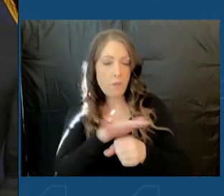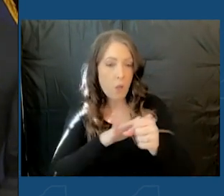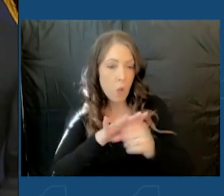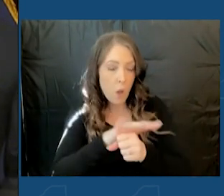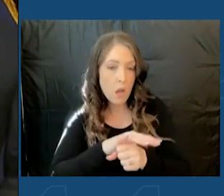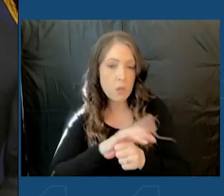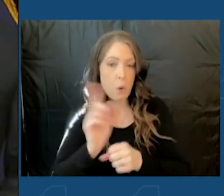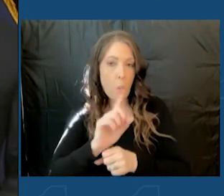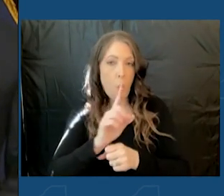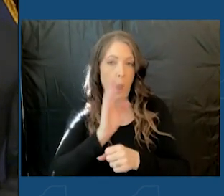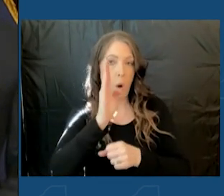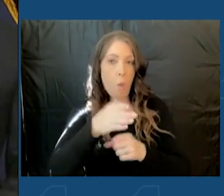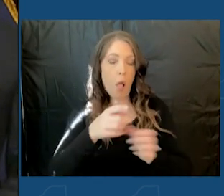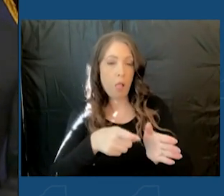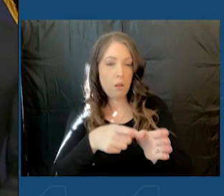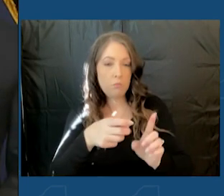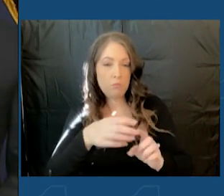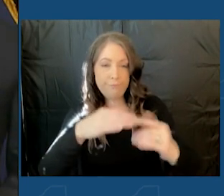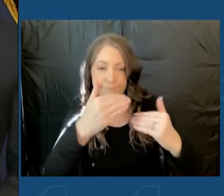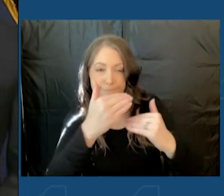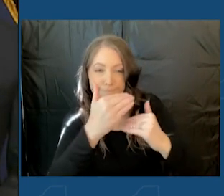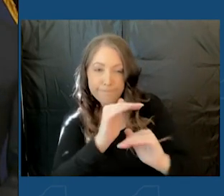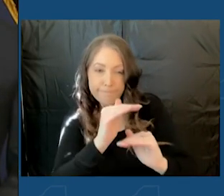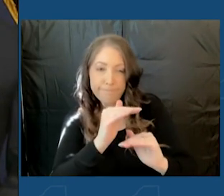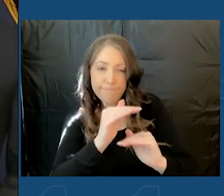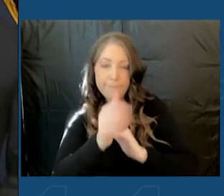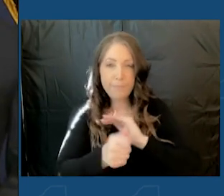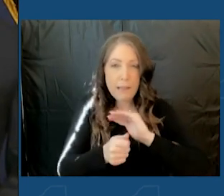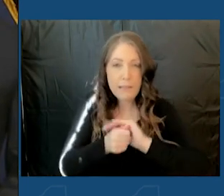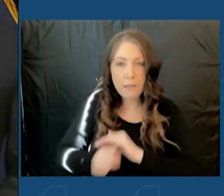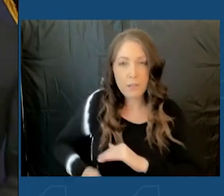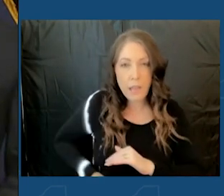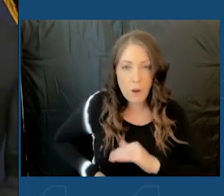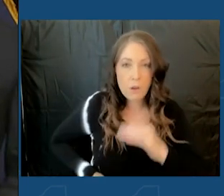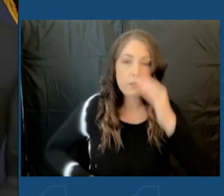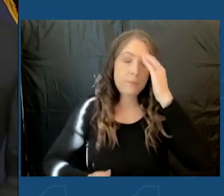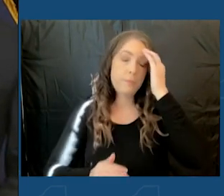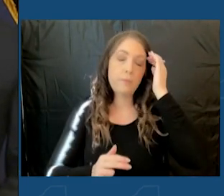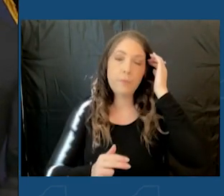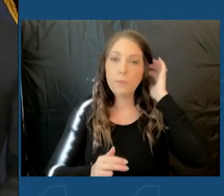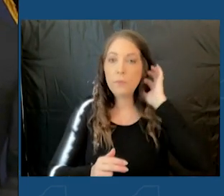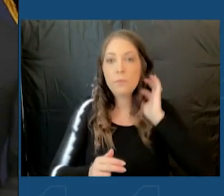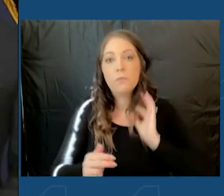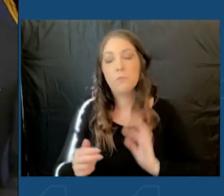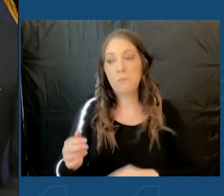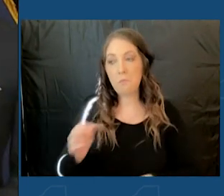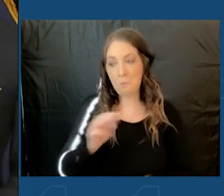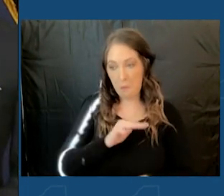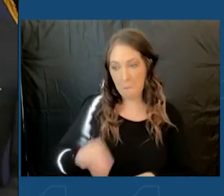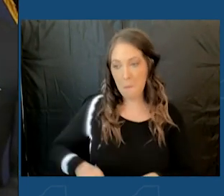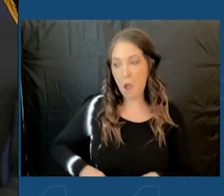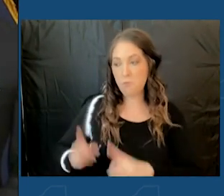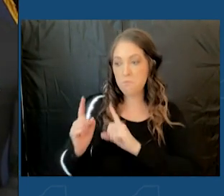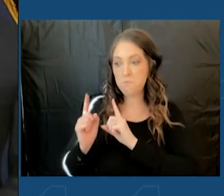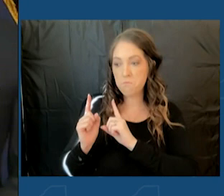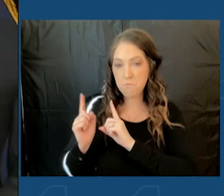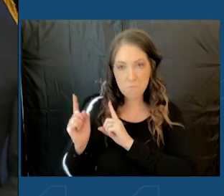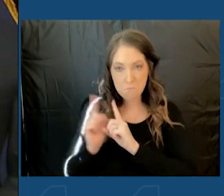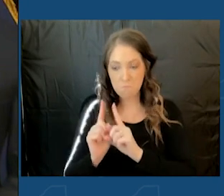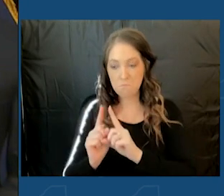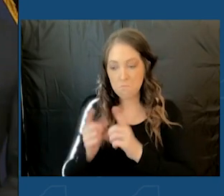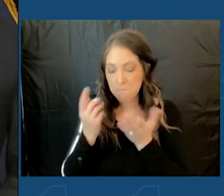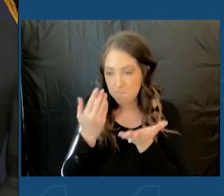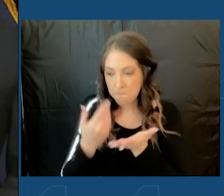concealed weapons. We're in conversation with the mayor on this to talk about, our concern about the city of New York and our subways and our places